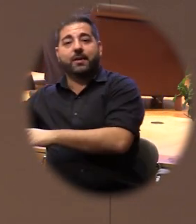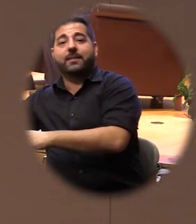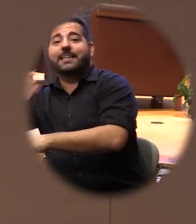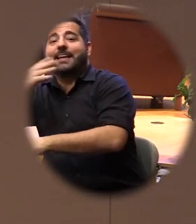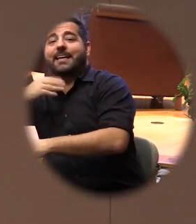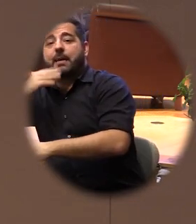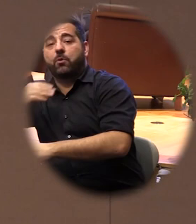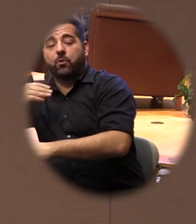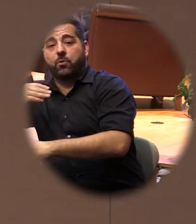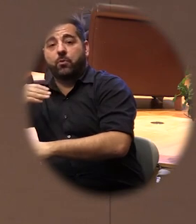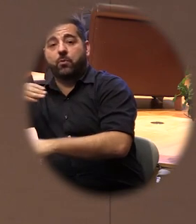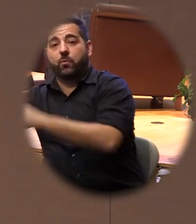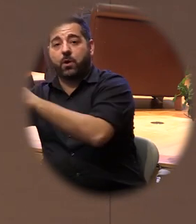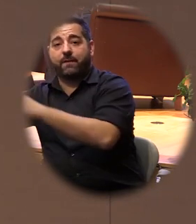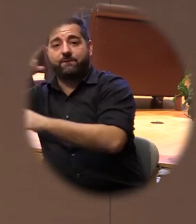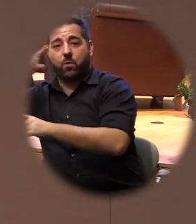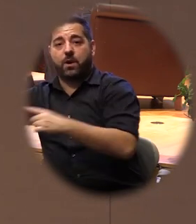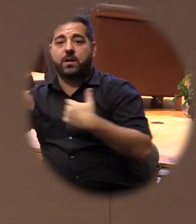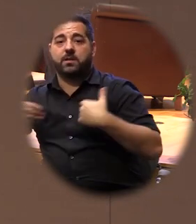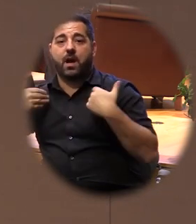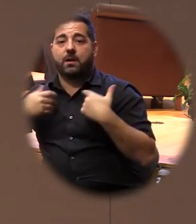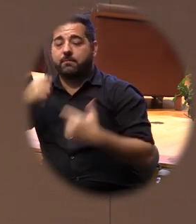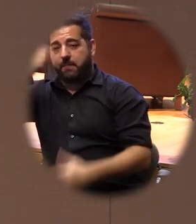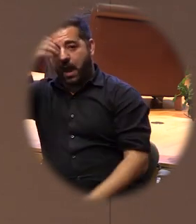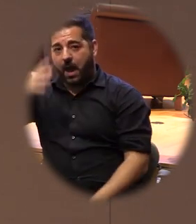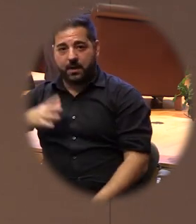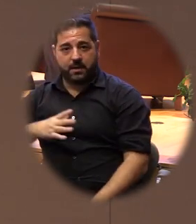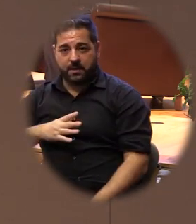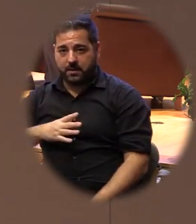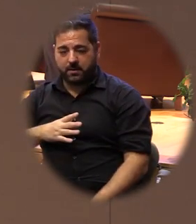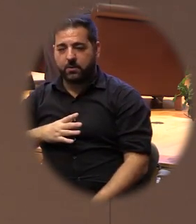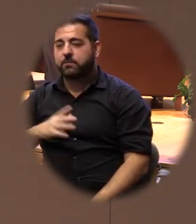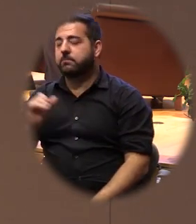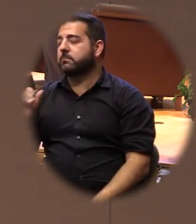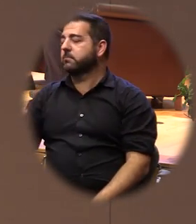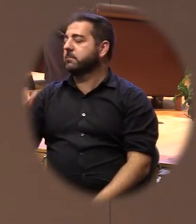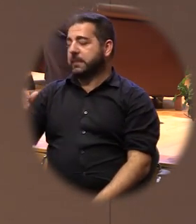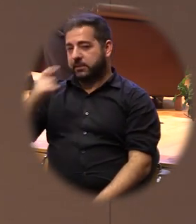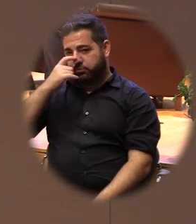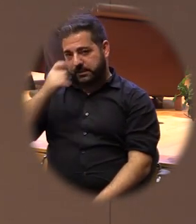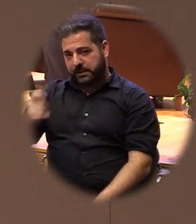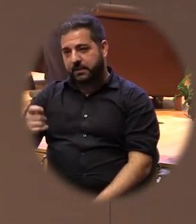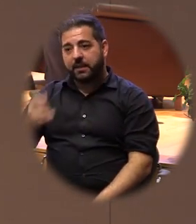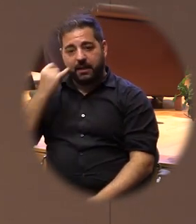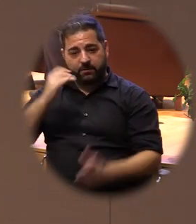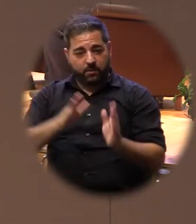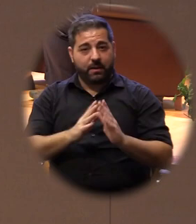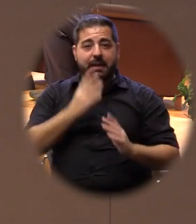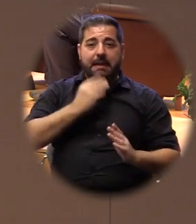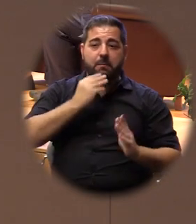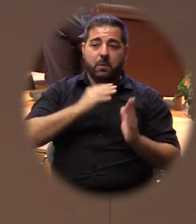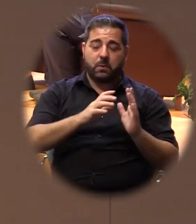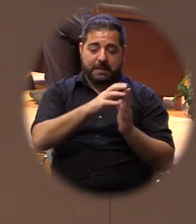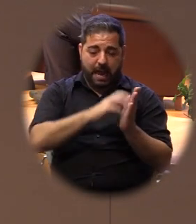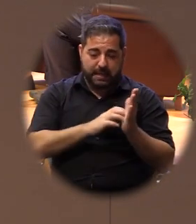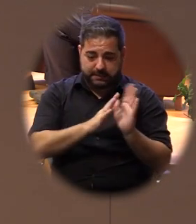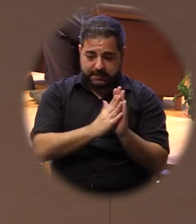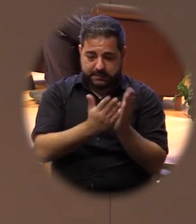Hebrew for young man. It is na'ar. And it's interesting because if you open a Hebrew text, there